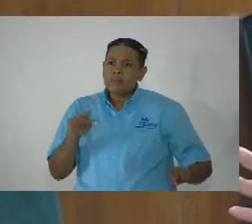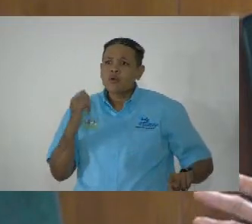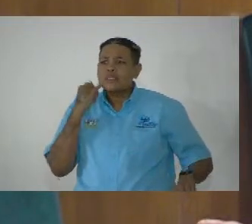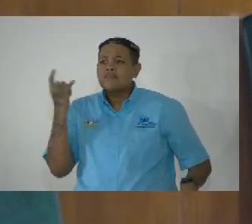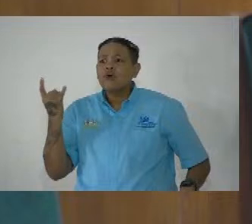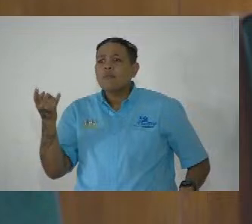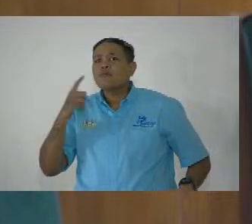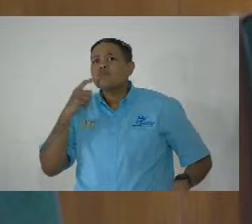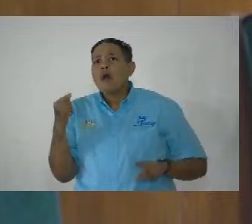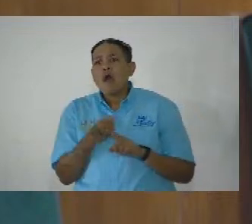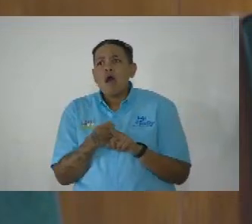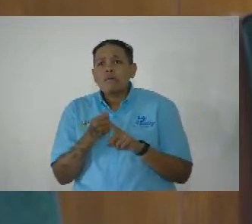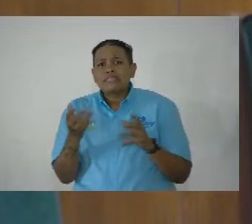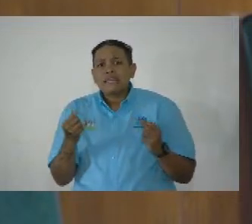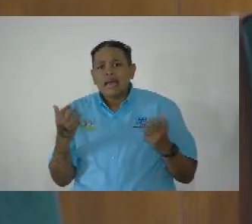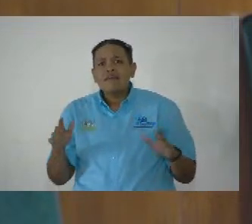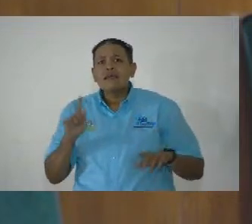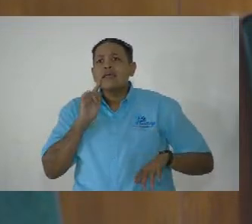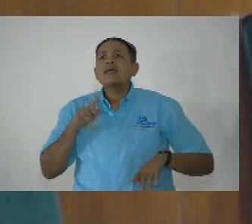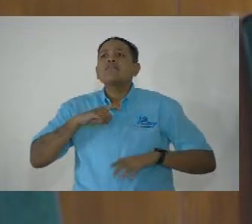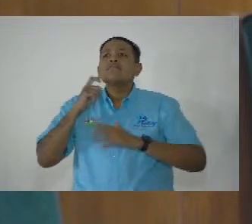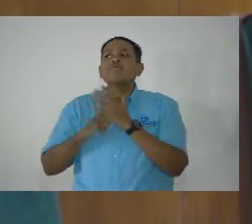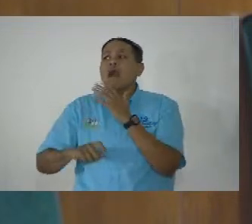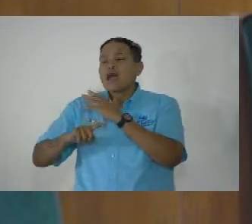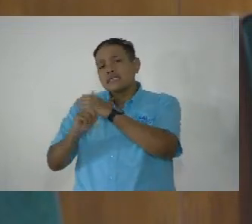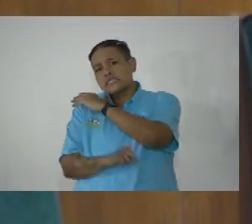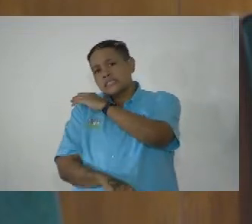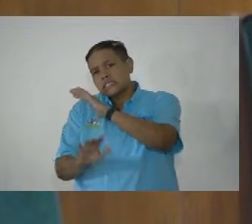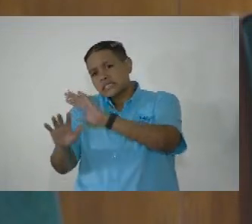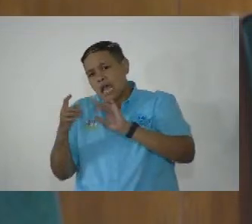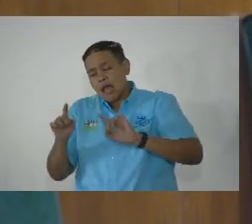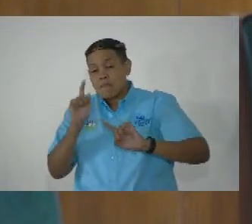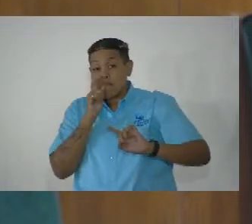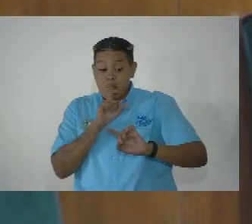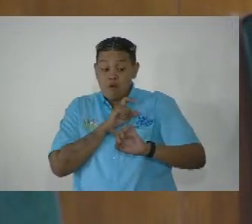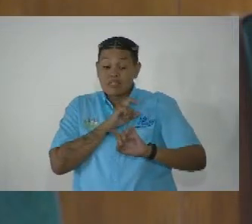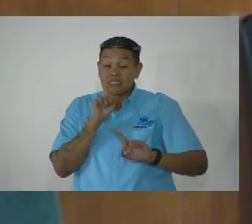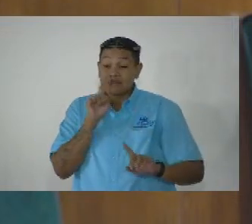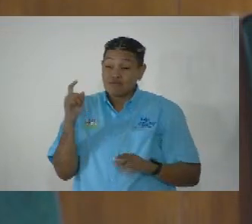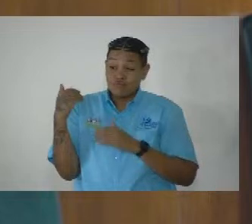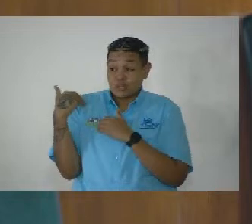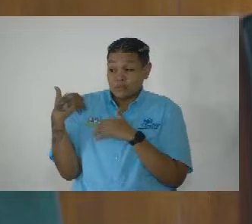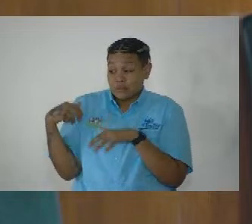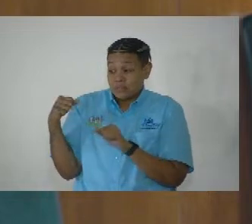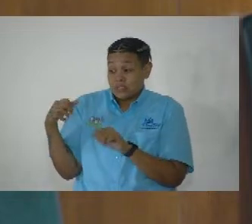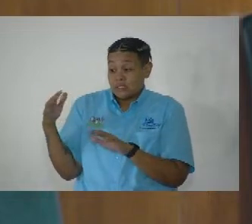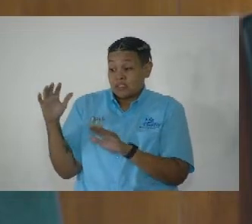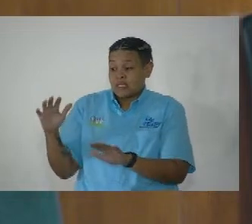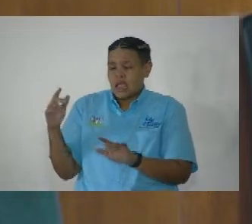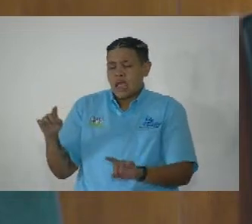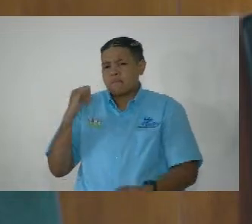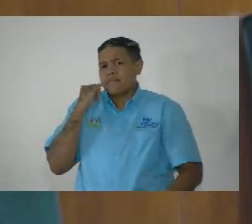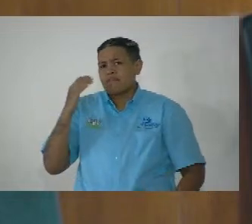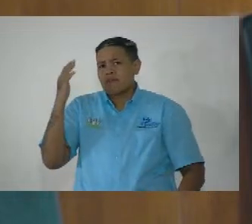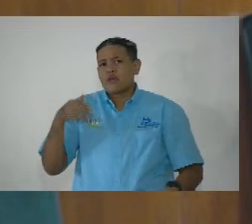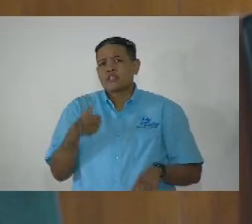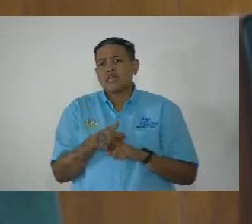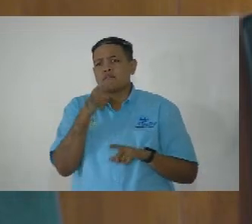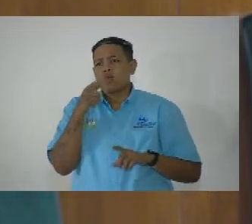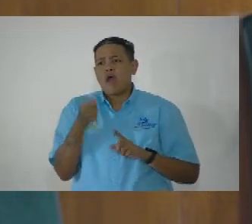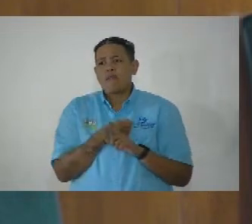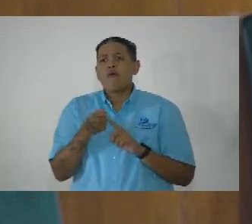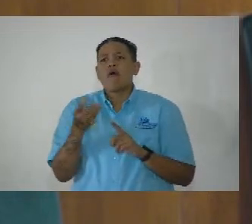else is being abused, and the fines are harsher, and the police have a responsibility. If the person who is being